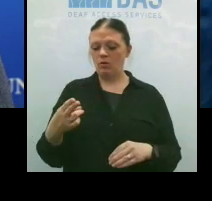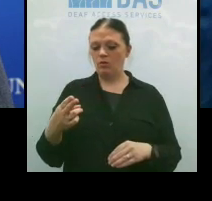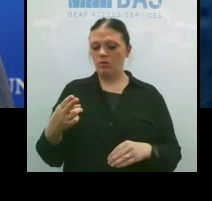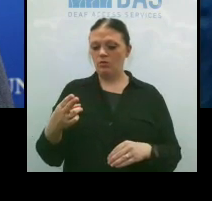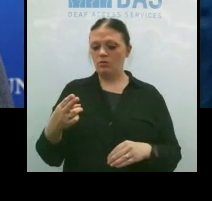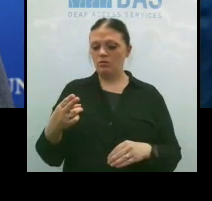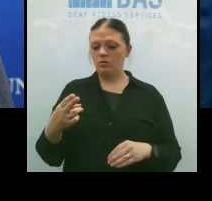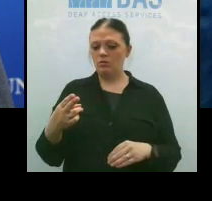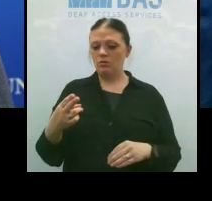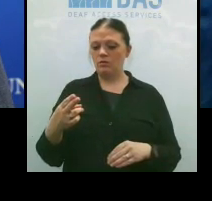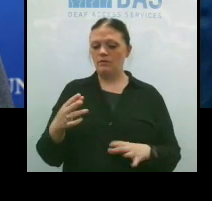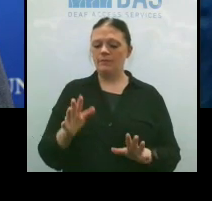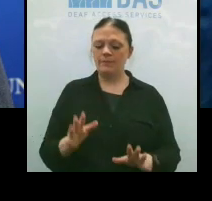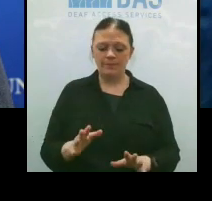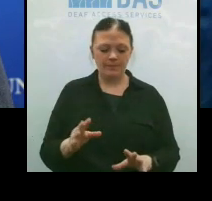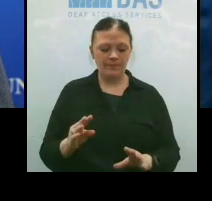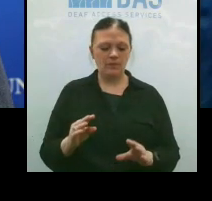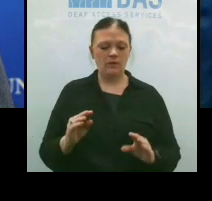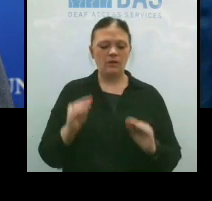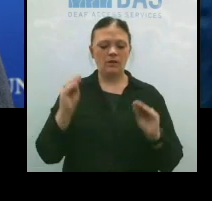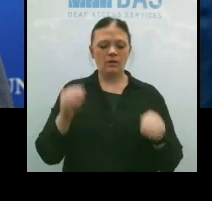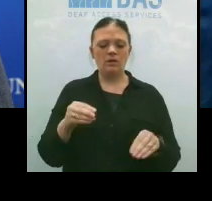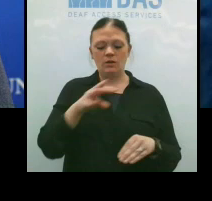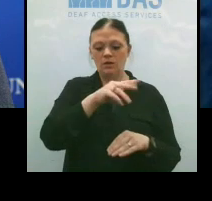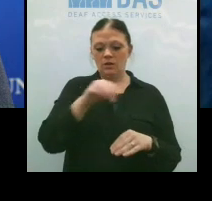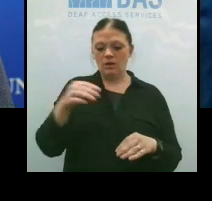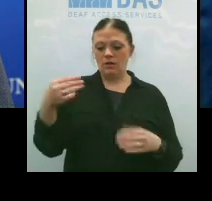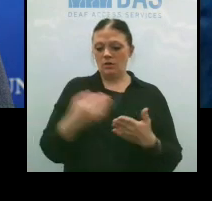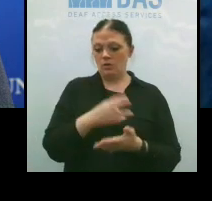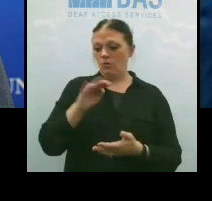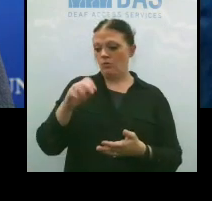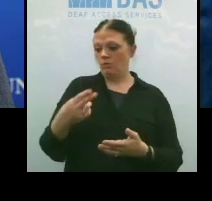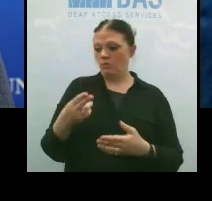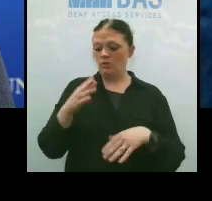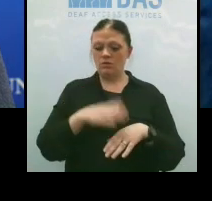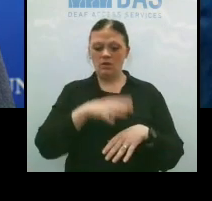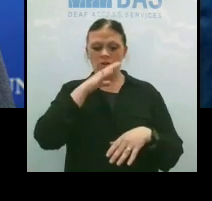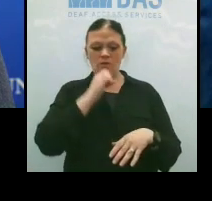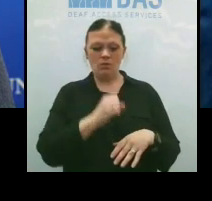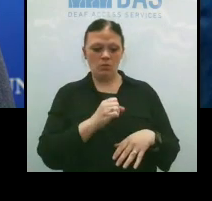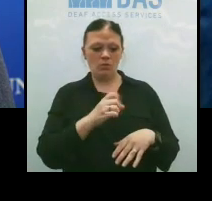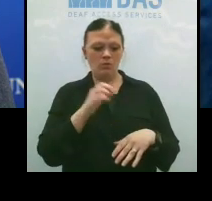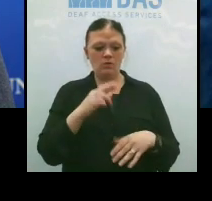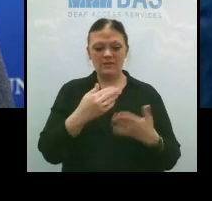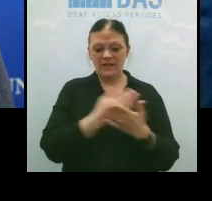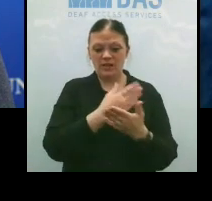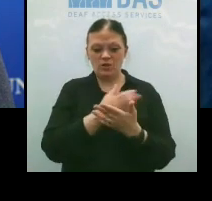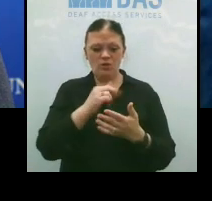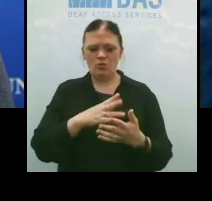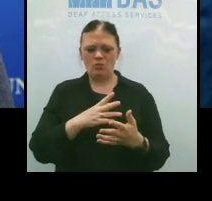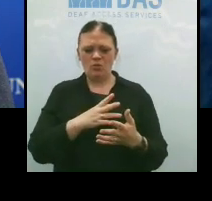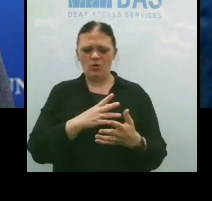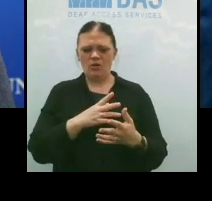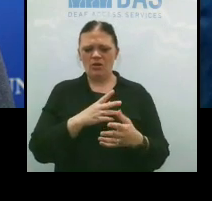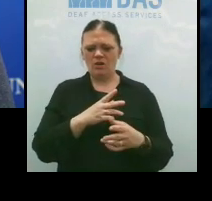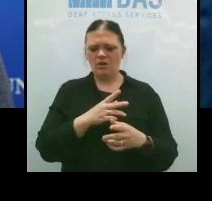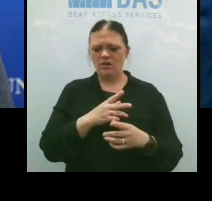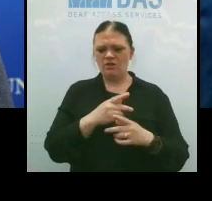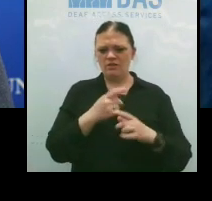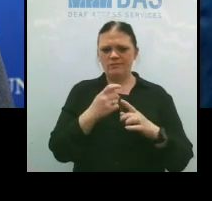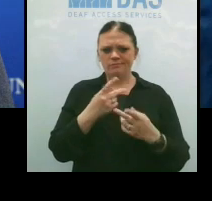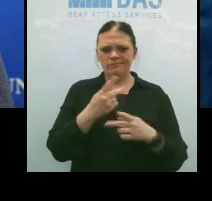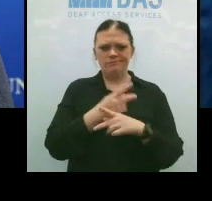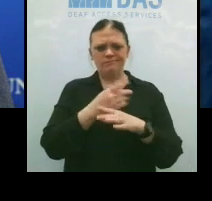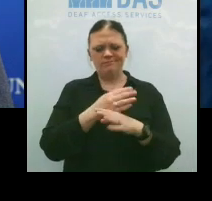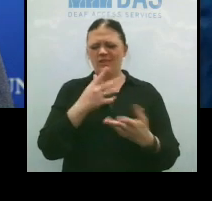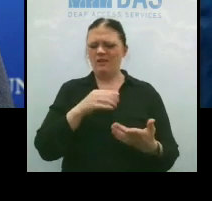mulch, or rather if you put new mulch over old mulch, is that considered a new project or is it upkeeping? I guess what's your understanding of some of the